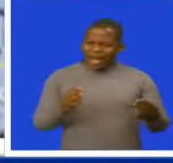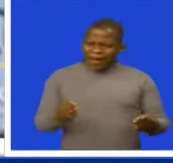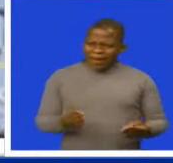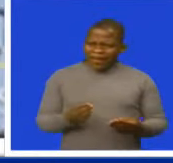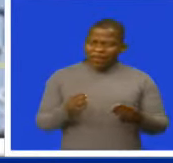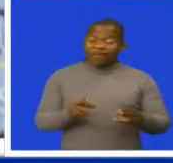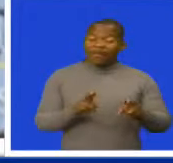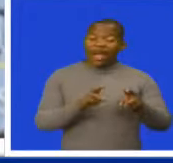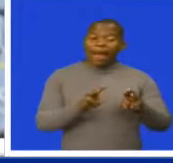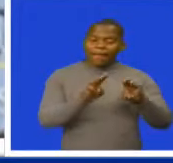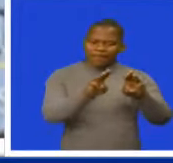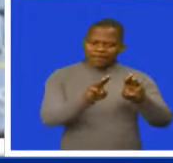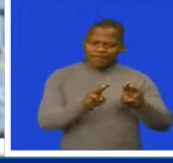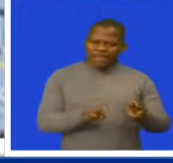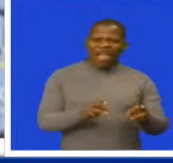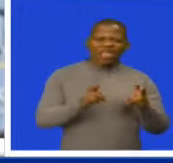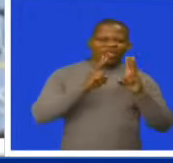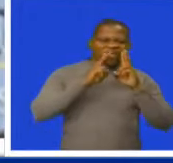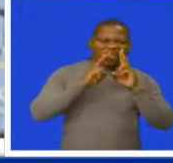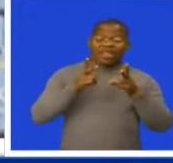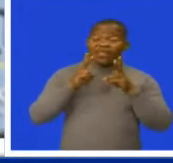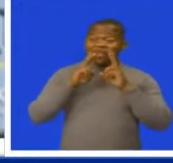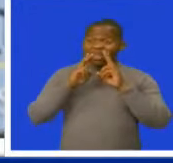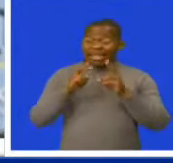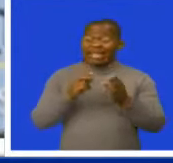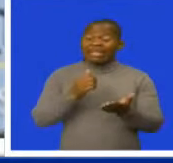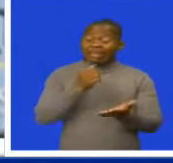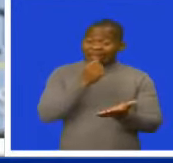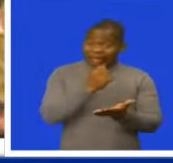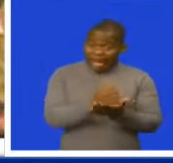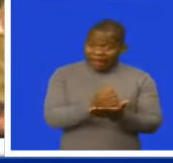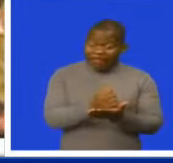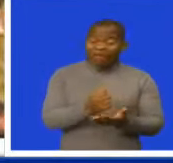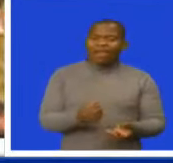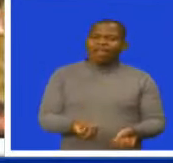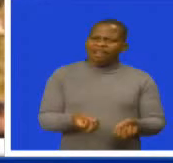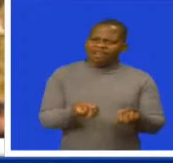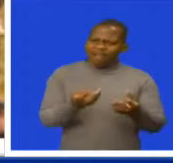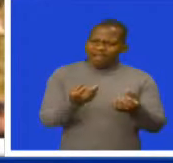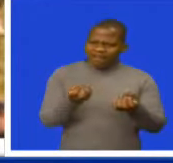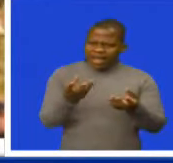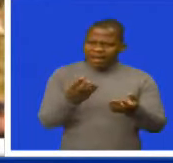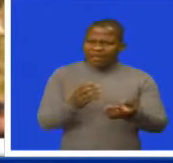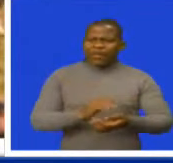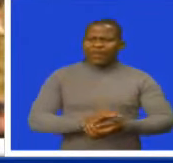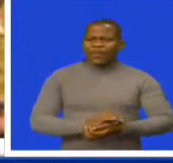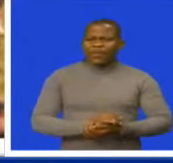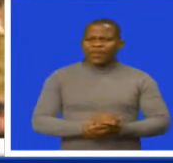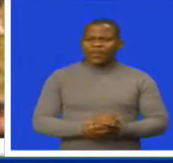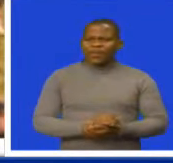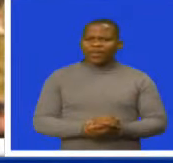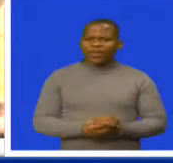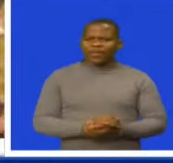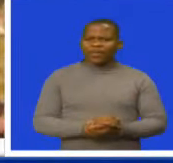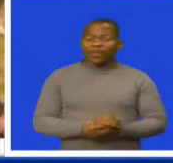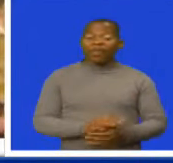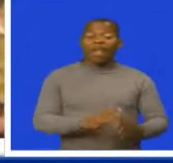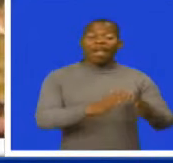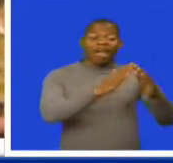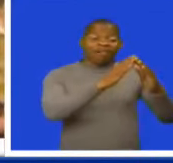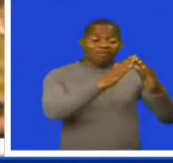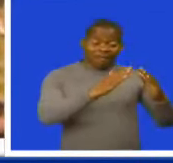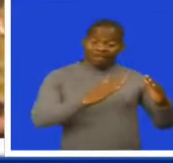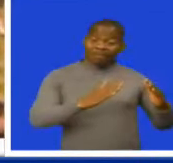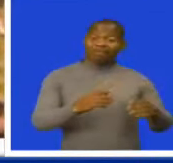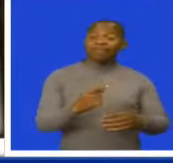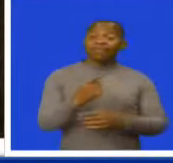sense because the industry players are the ones that actually interact with the tourists. Litiko lithi uma tindzawo tekuvakasha setitfolele stempu